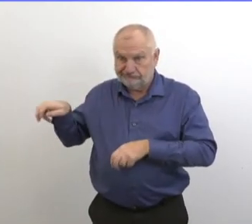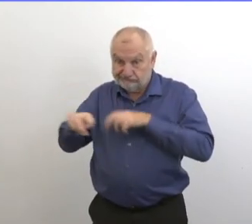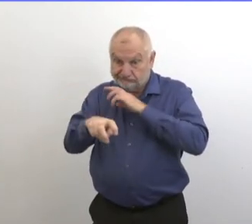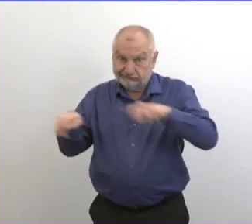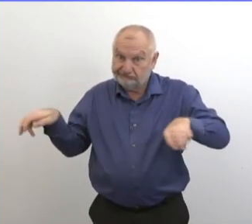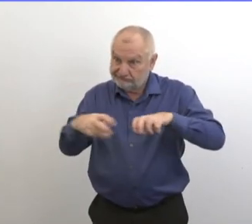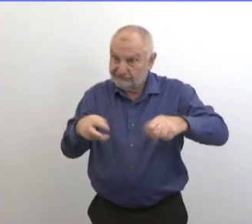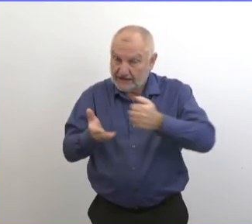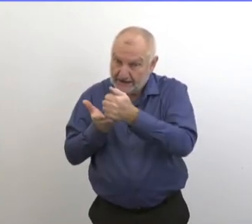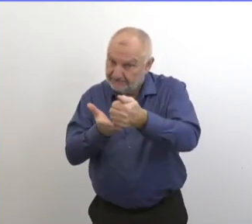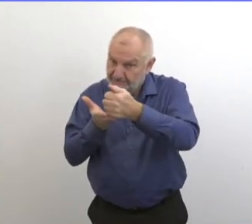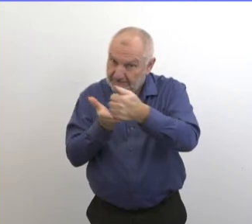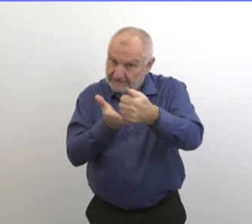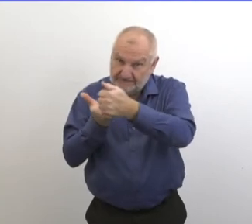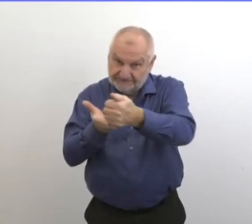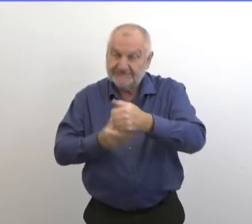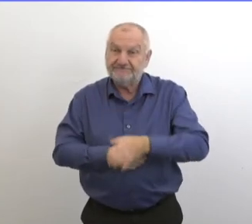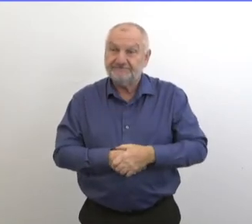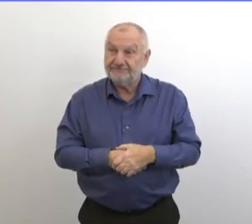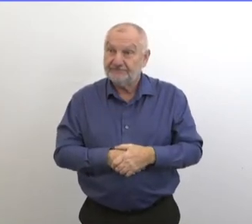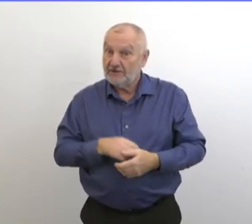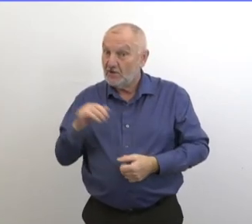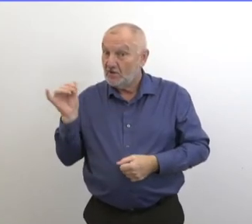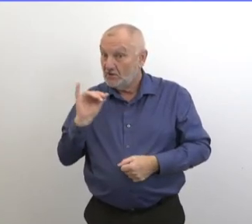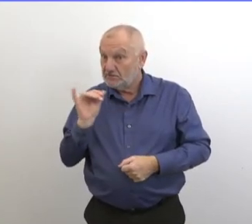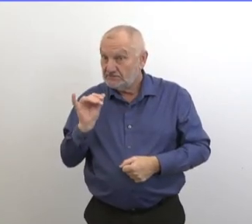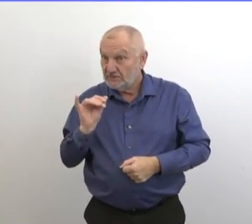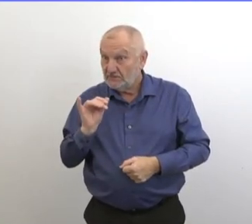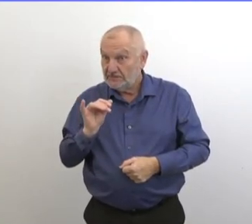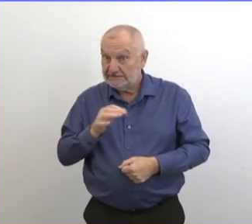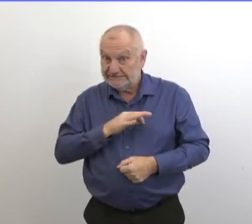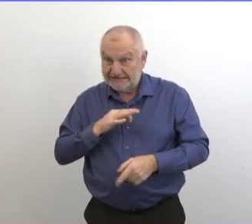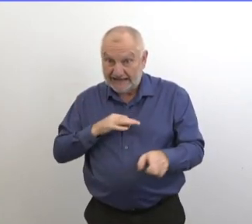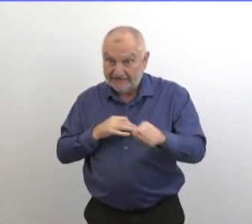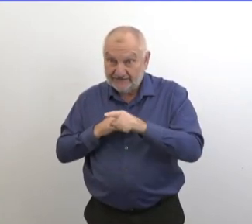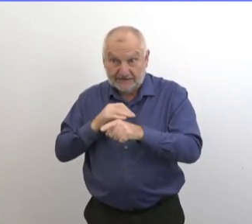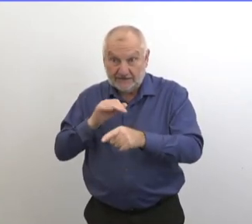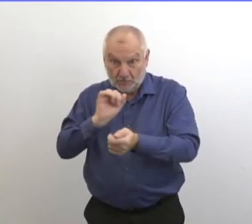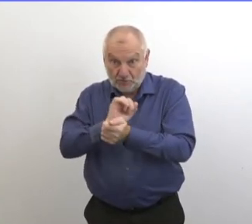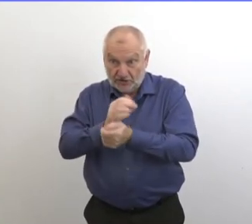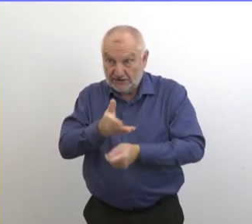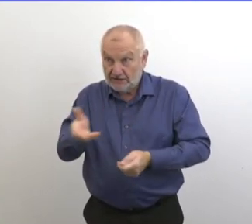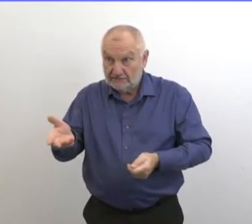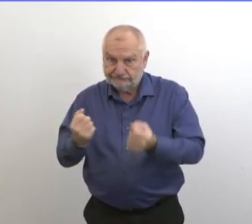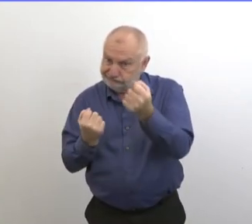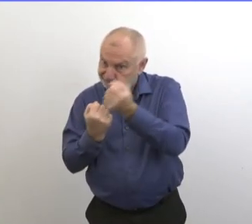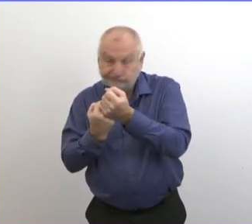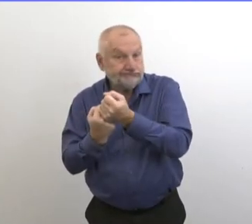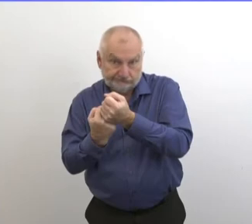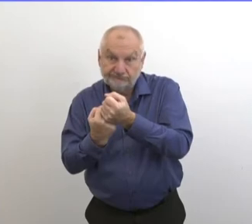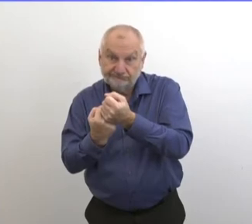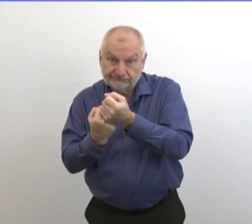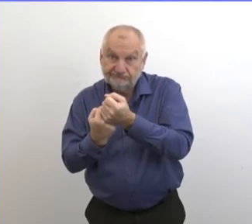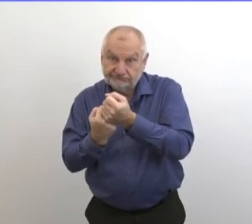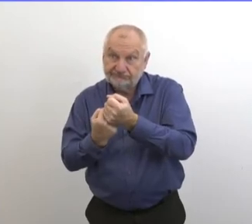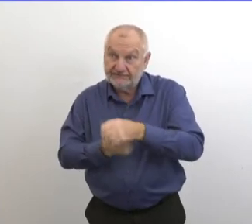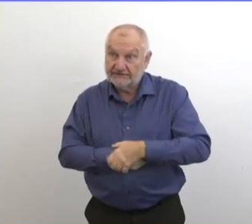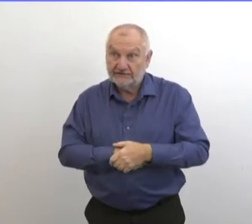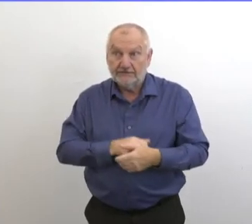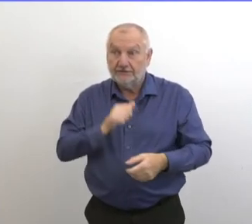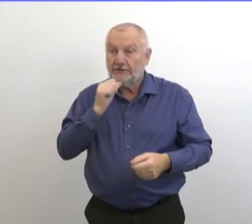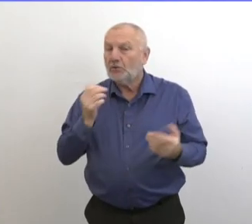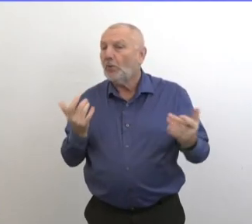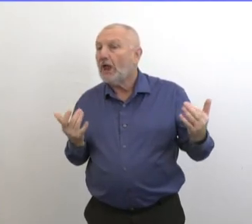those who are working within those facilities right now. So this is really taking a proactive approach to ensure that we have the